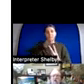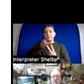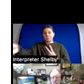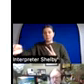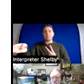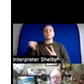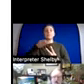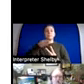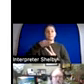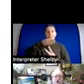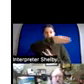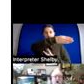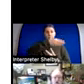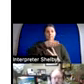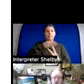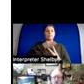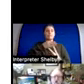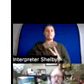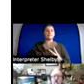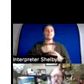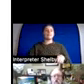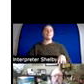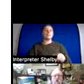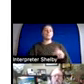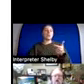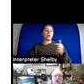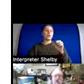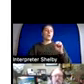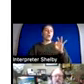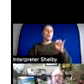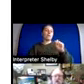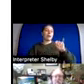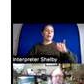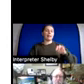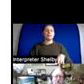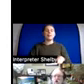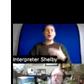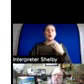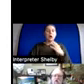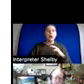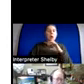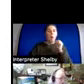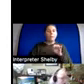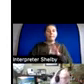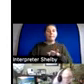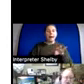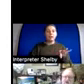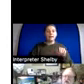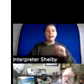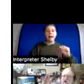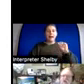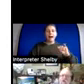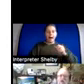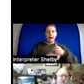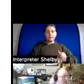one hand we have what is called good old-fashioned ai go fight and